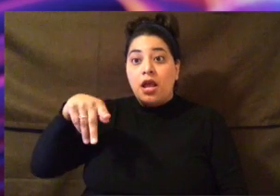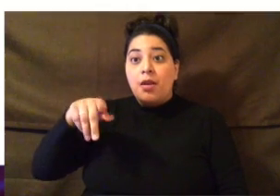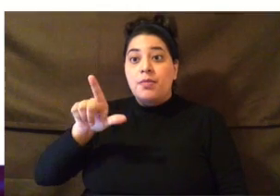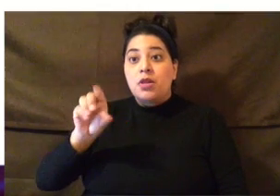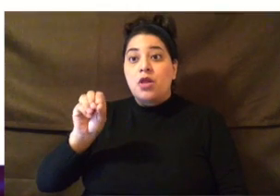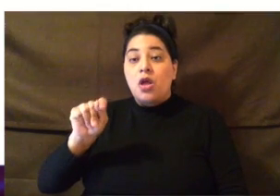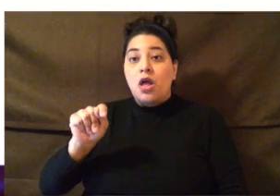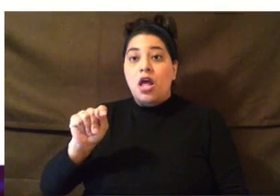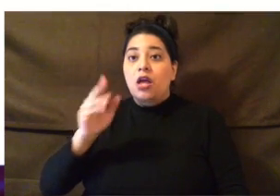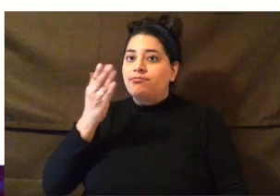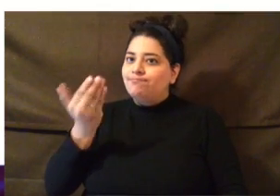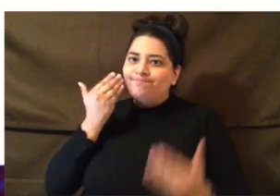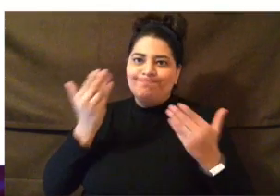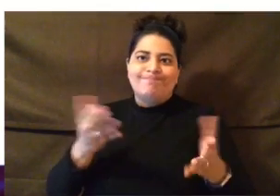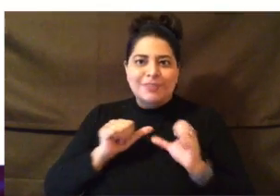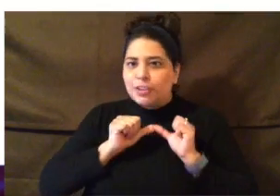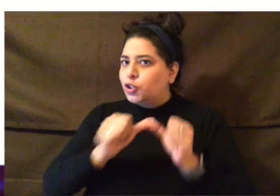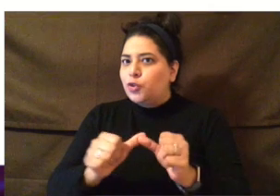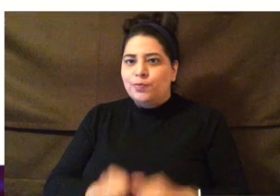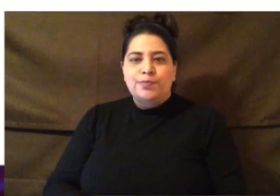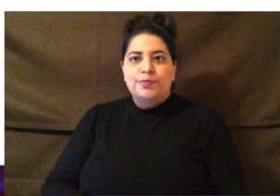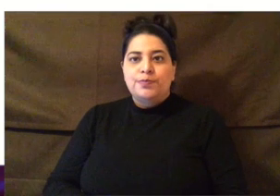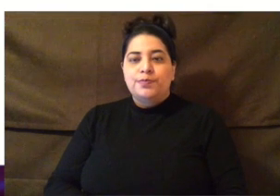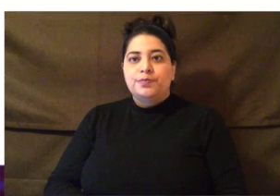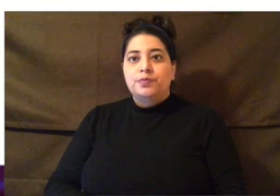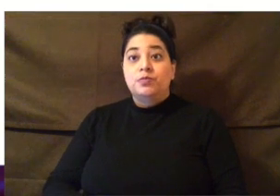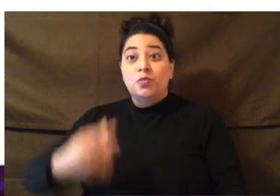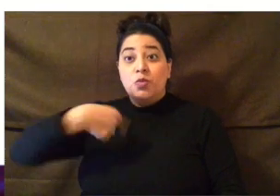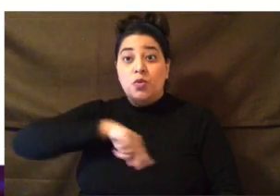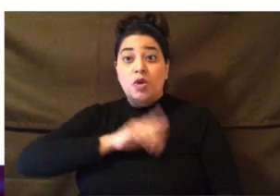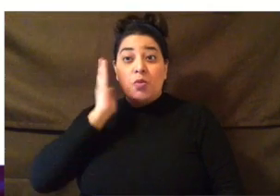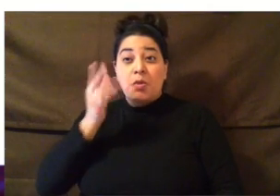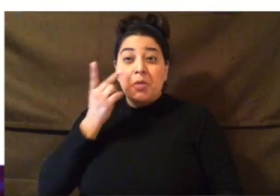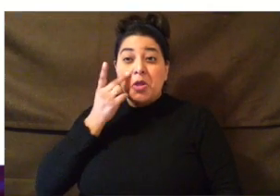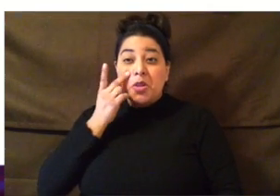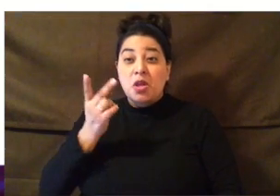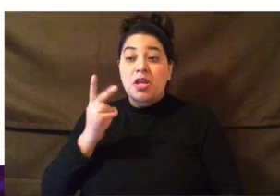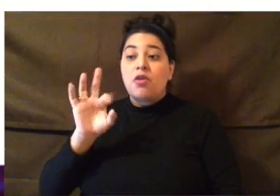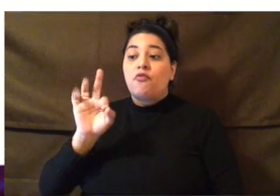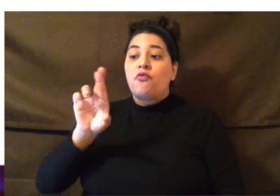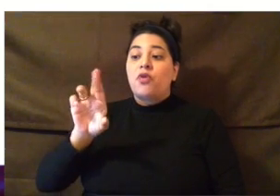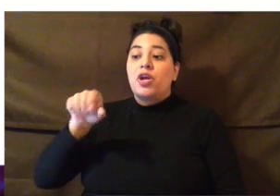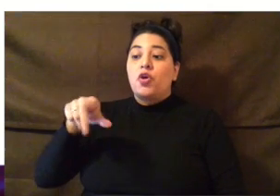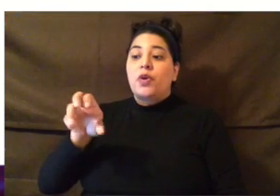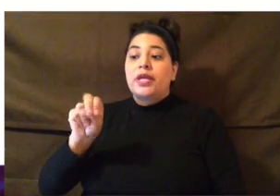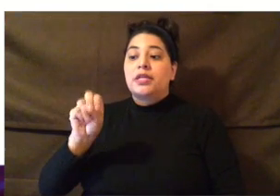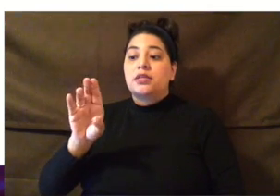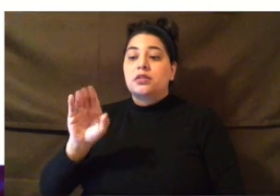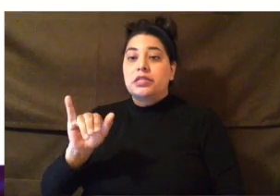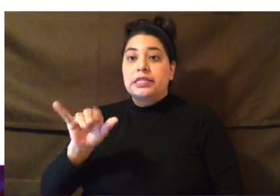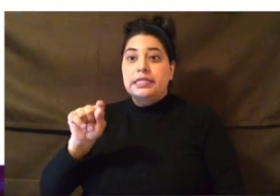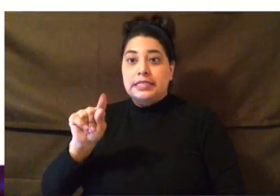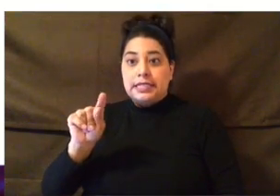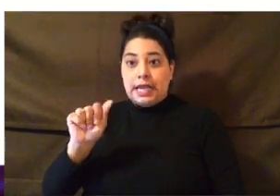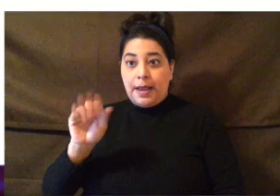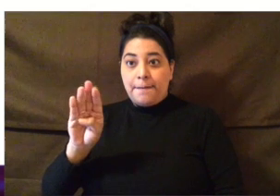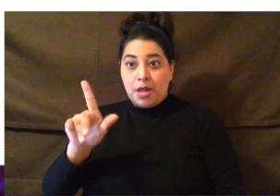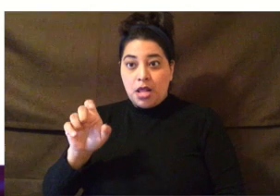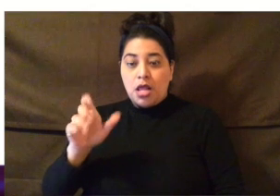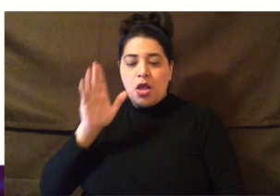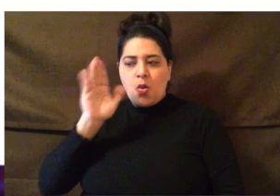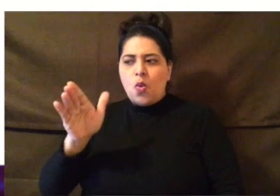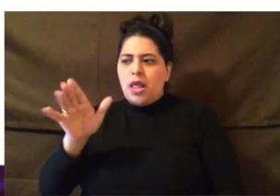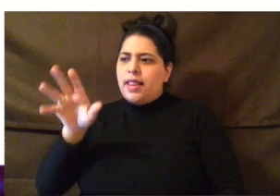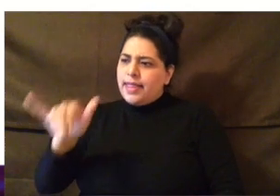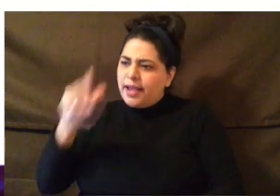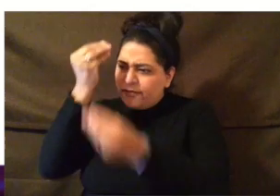right in. All right, so we are going to be looking at a frequency table and we are going to take that frequency table data and we're